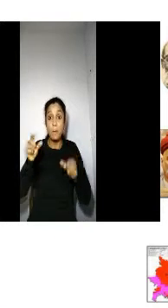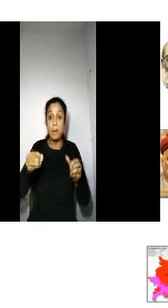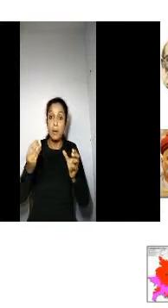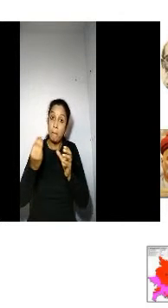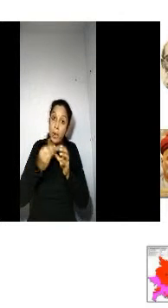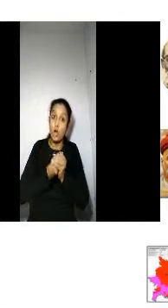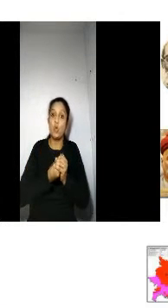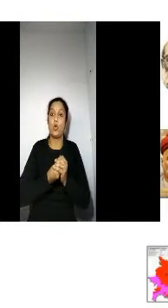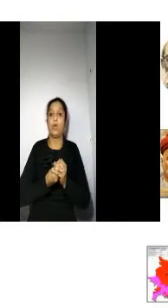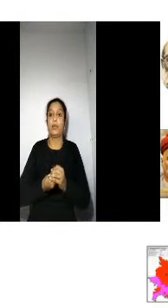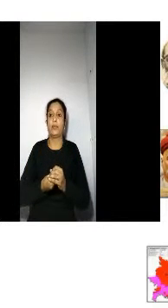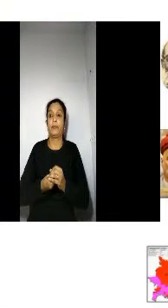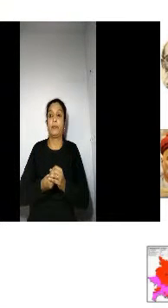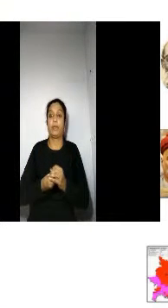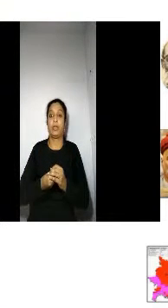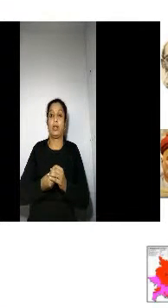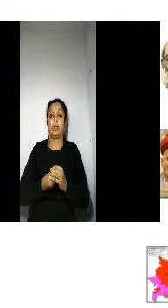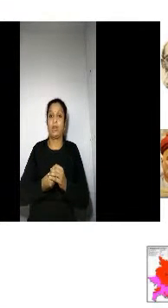Bengal.